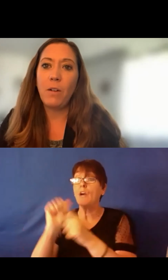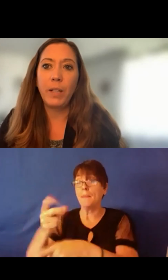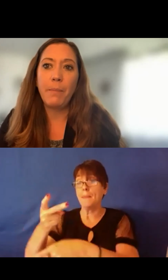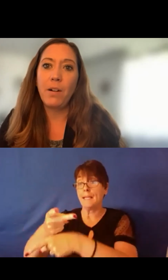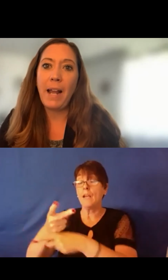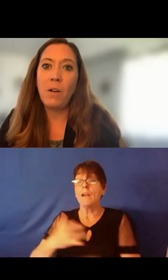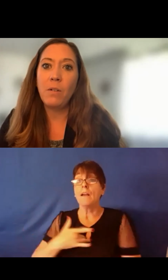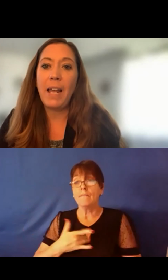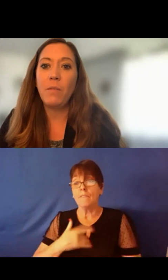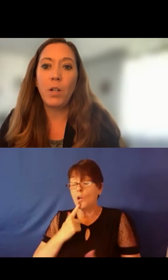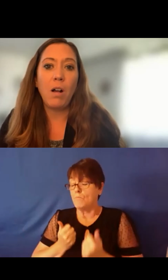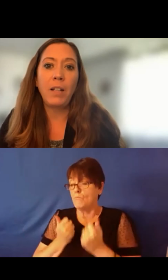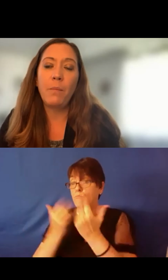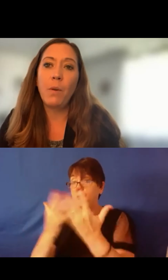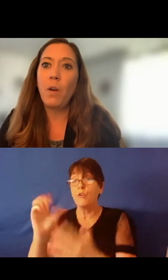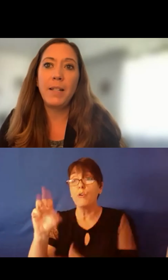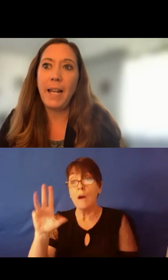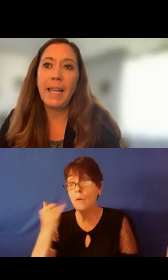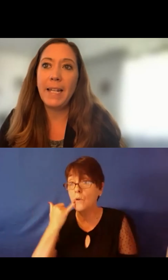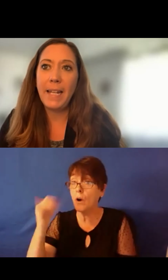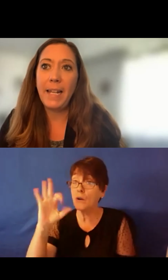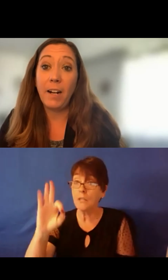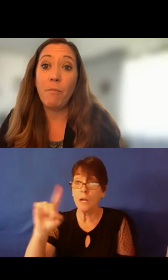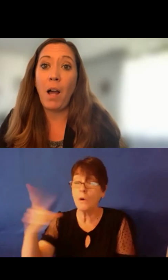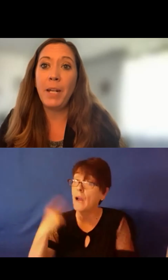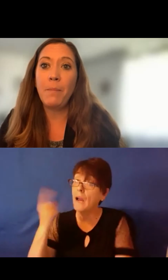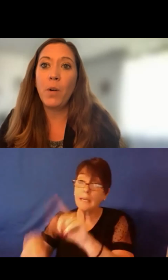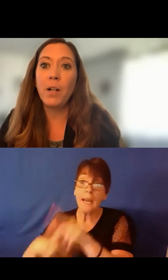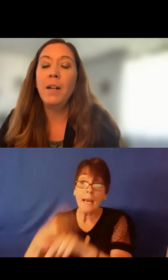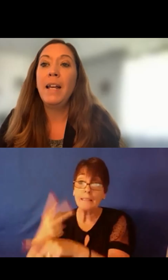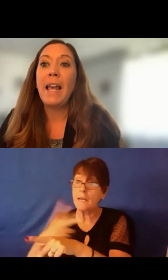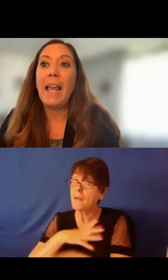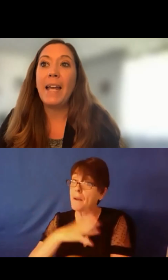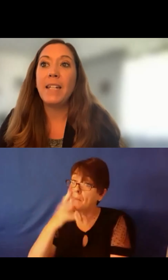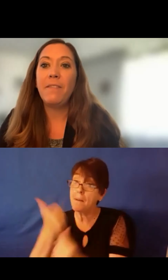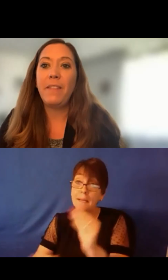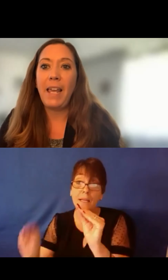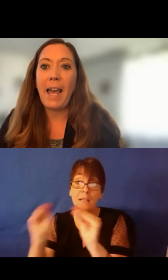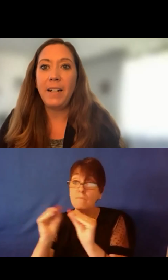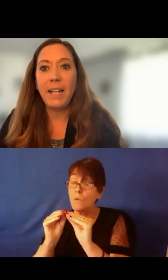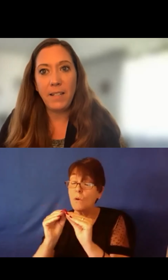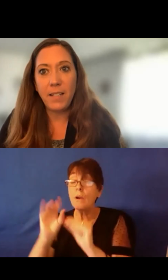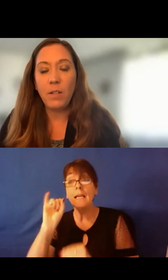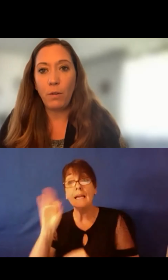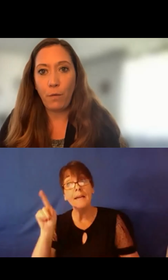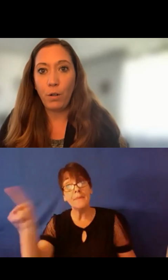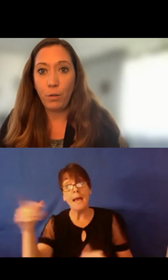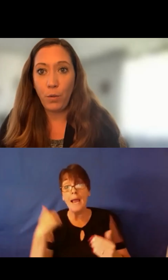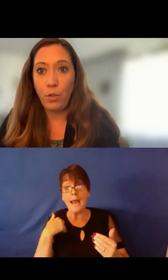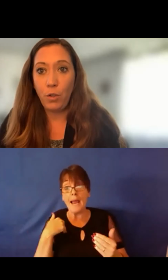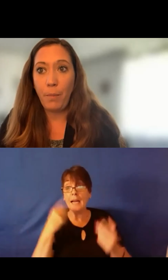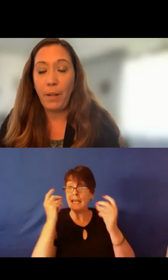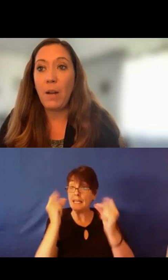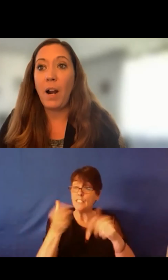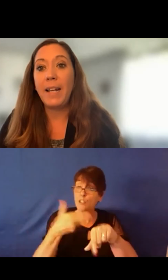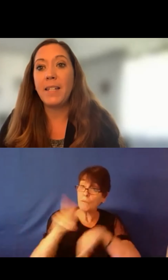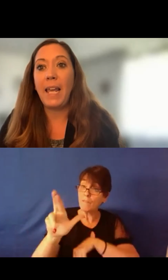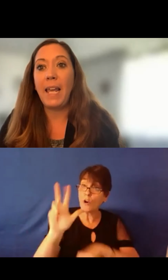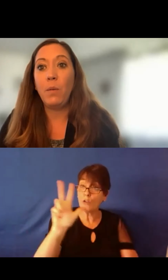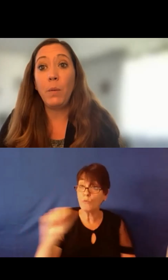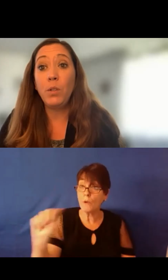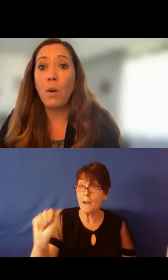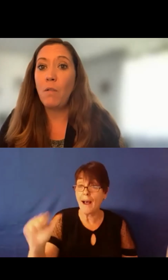that felt really burned out and would call 911 and say, I can't take care of mom anymore. And if they had an instant referral to the AAA where I